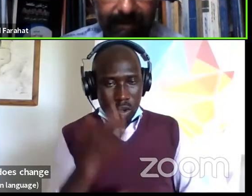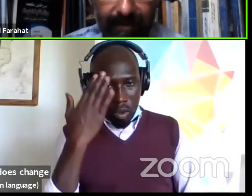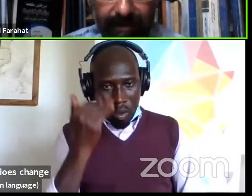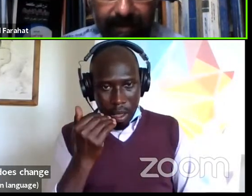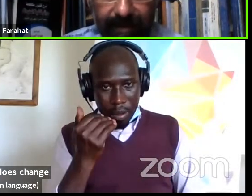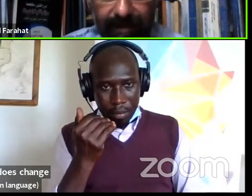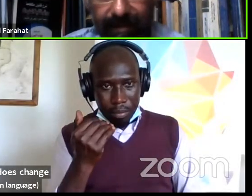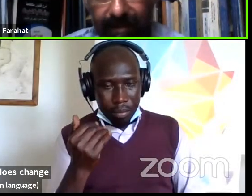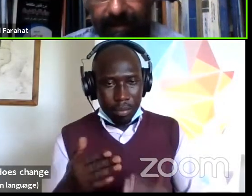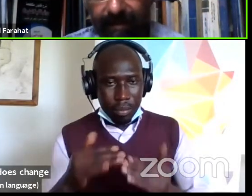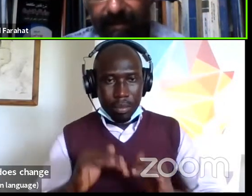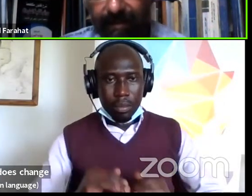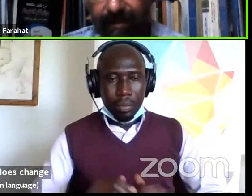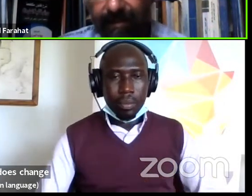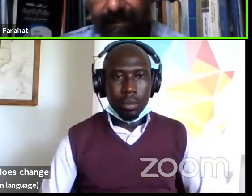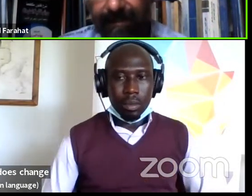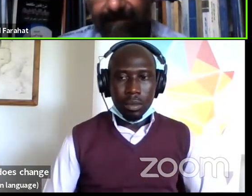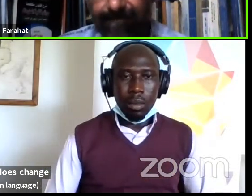view?